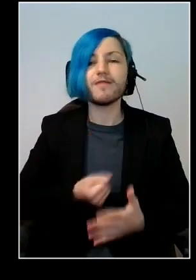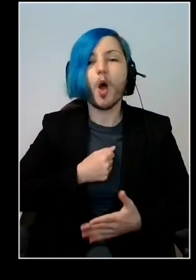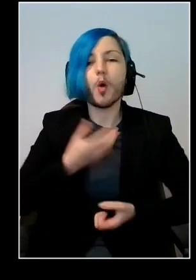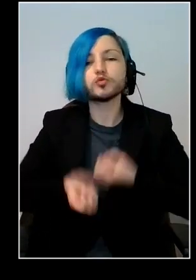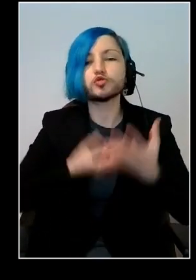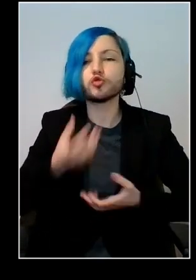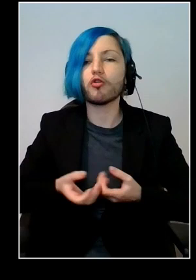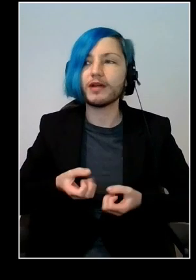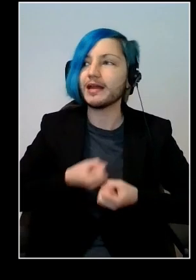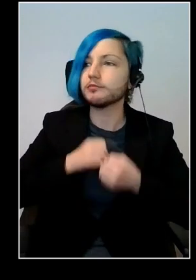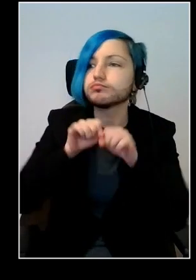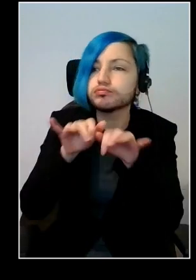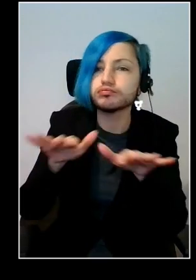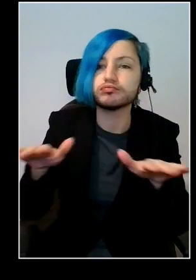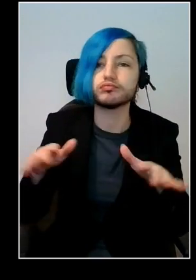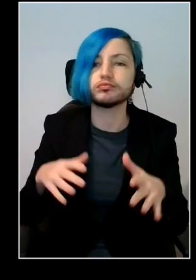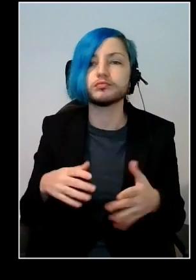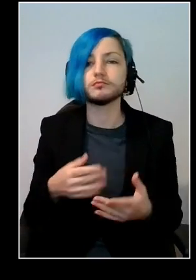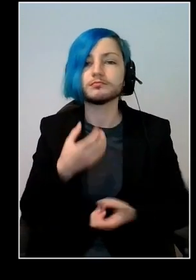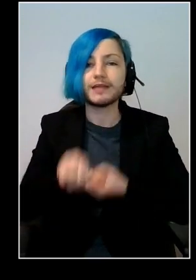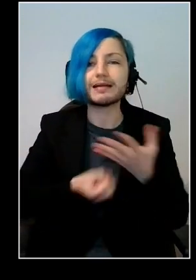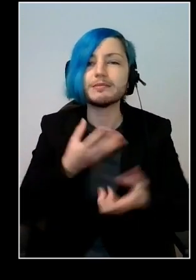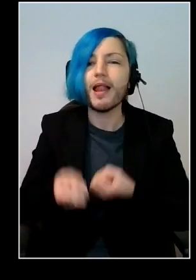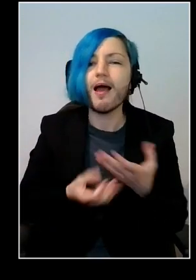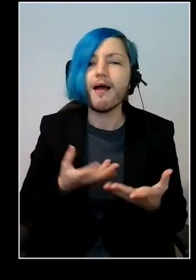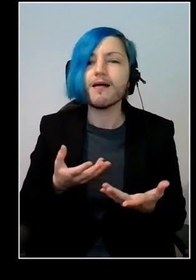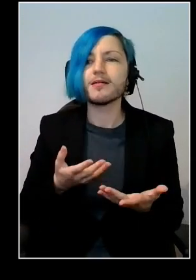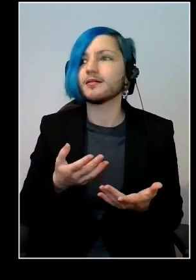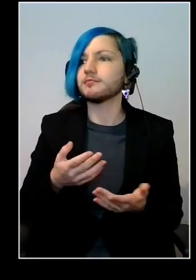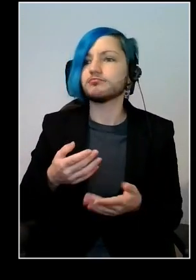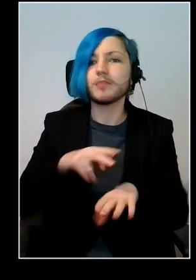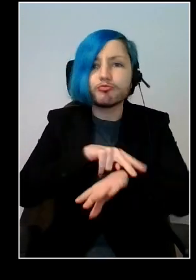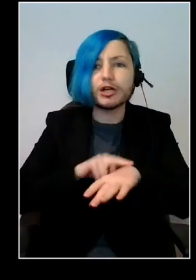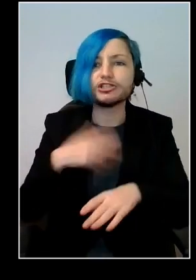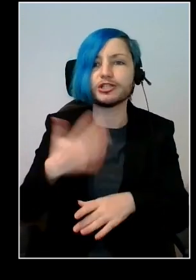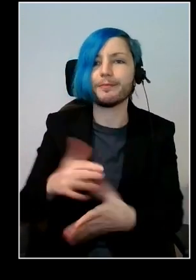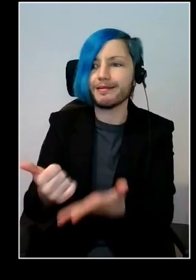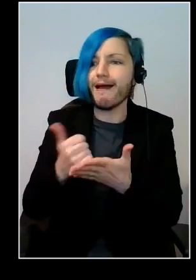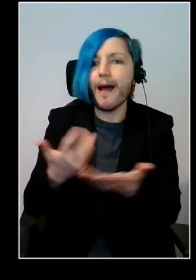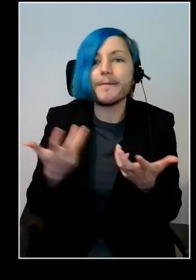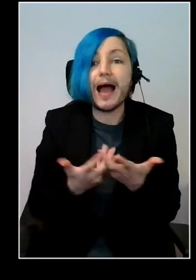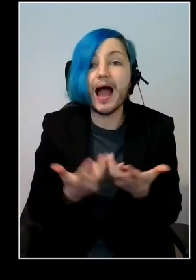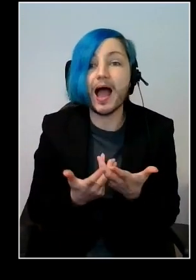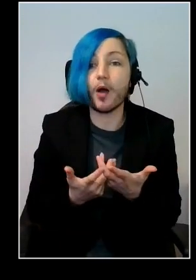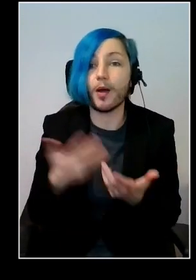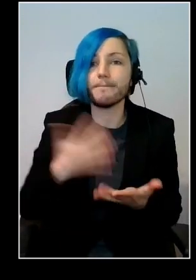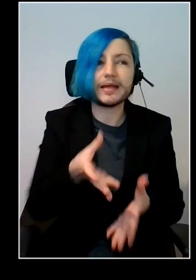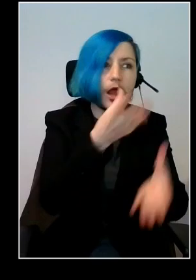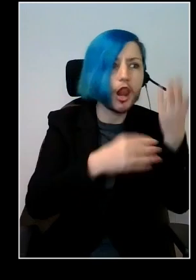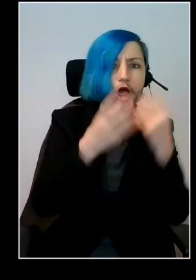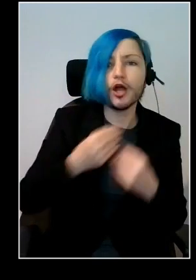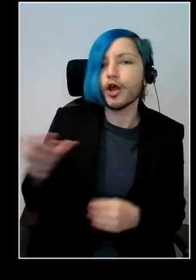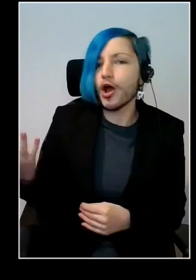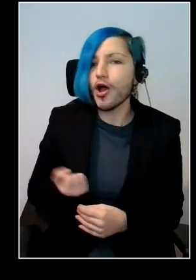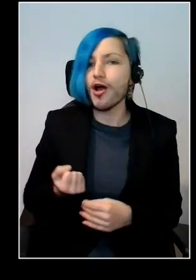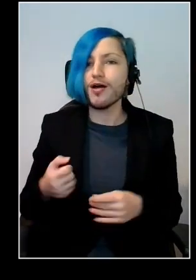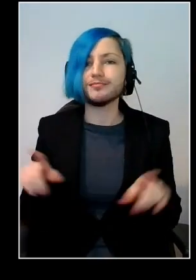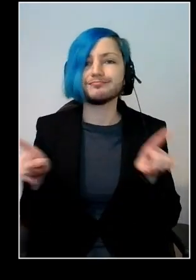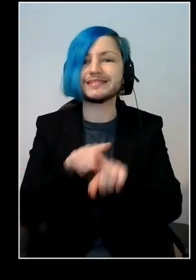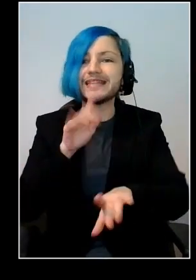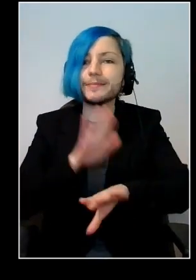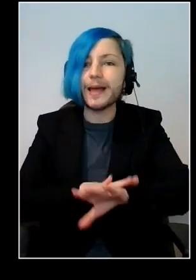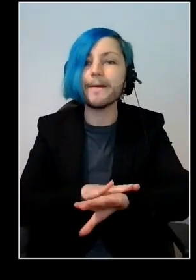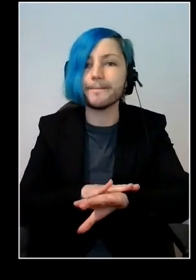the apprenticeship has benefited them and they have managed to earn while they learn. We have even